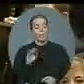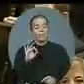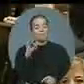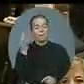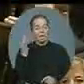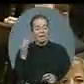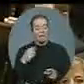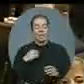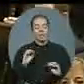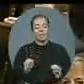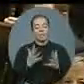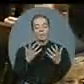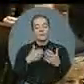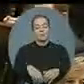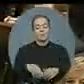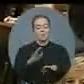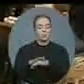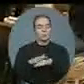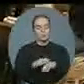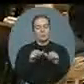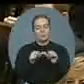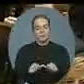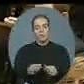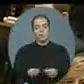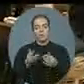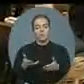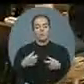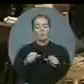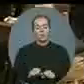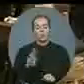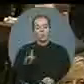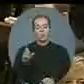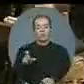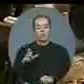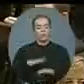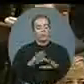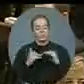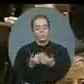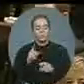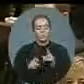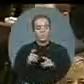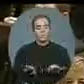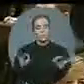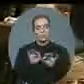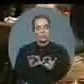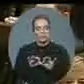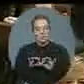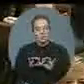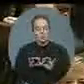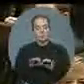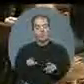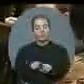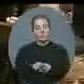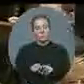permanent consultation empowering the Bloc Québécois on every question of importance, notably concerning the adoption of the budget.